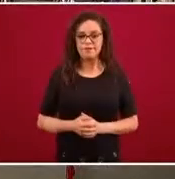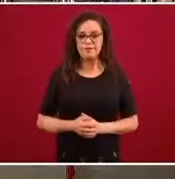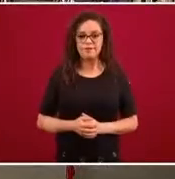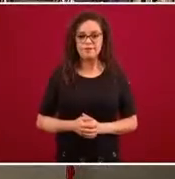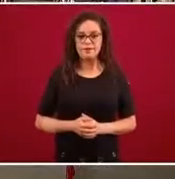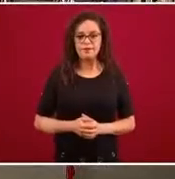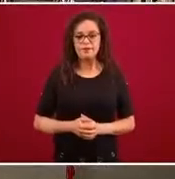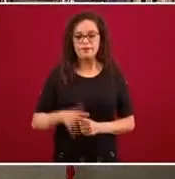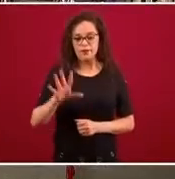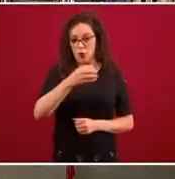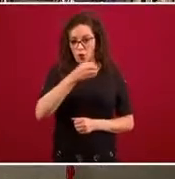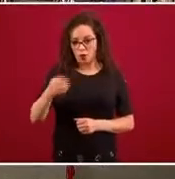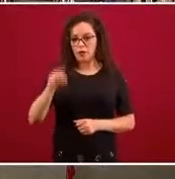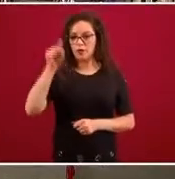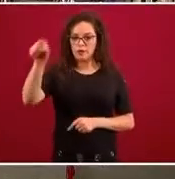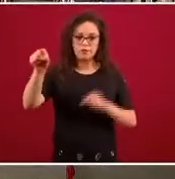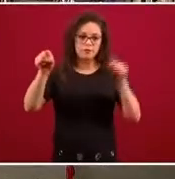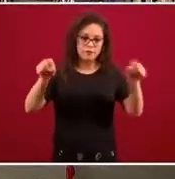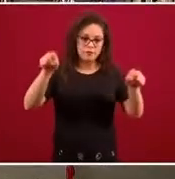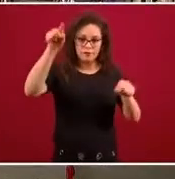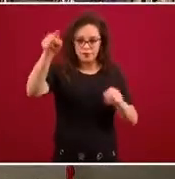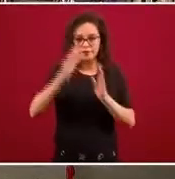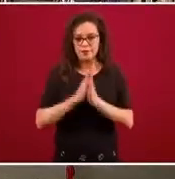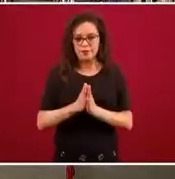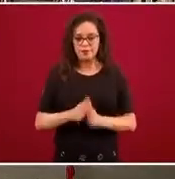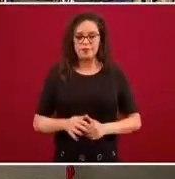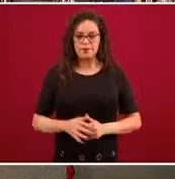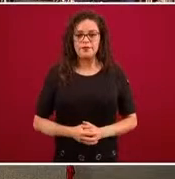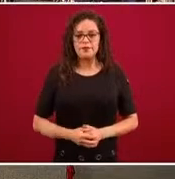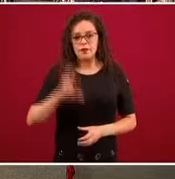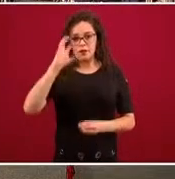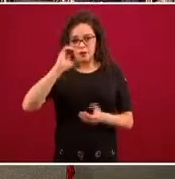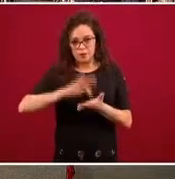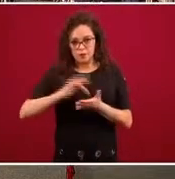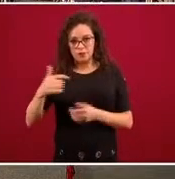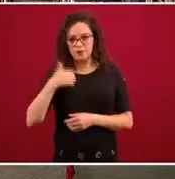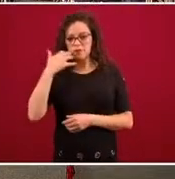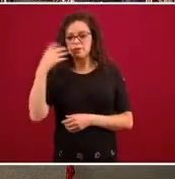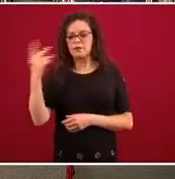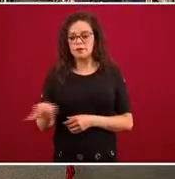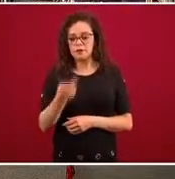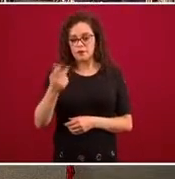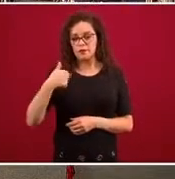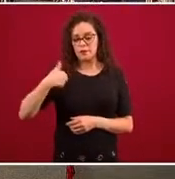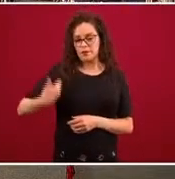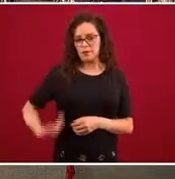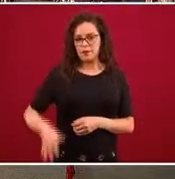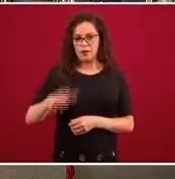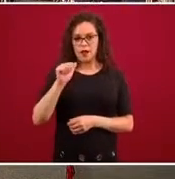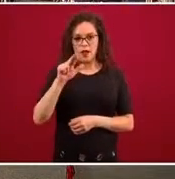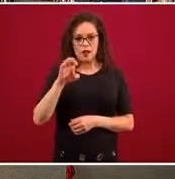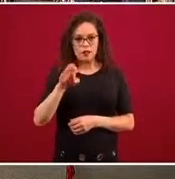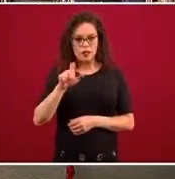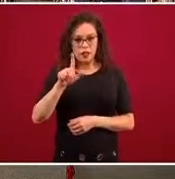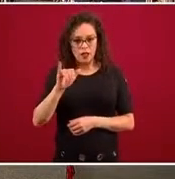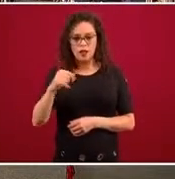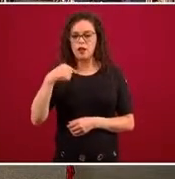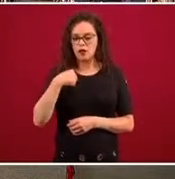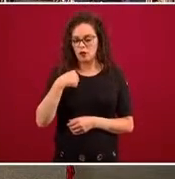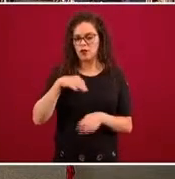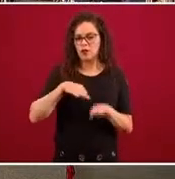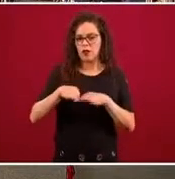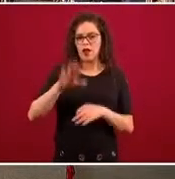managing this information and analyzing it. Thank you. I want to ask, I'm Araceli from Canal